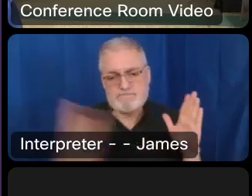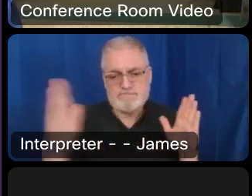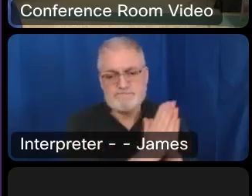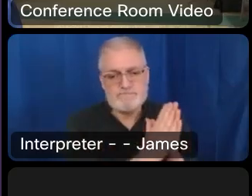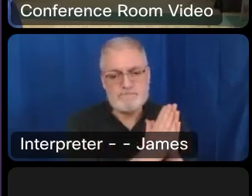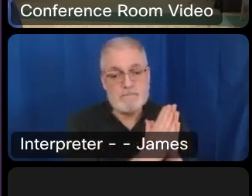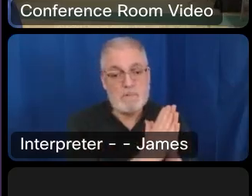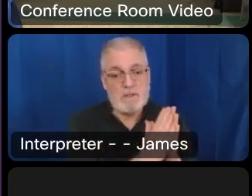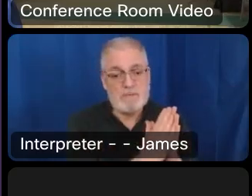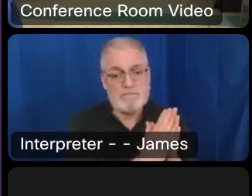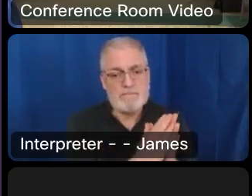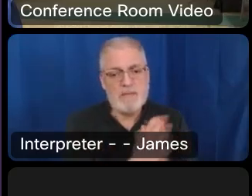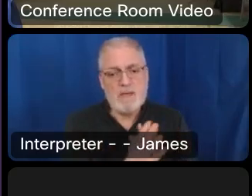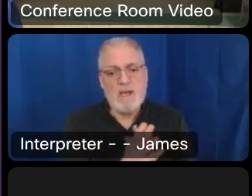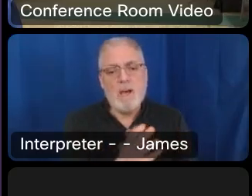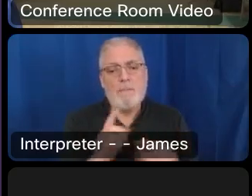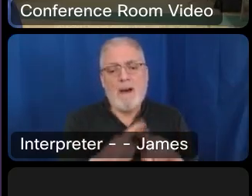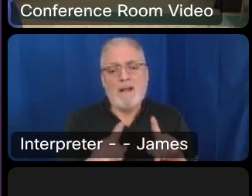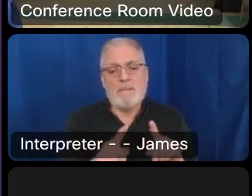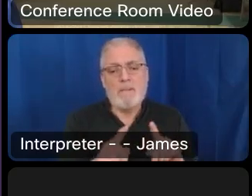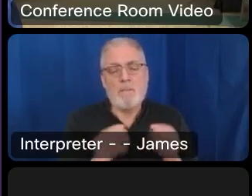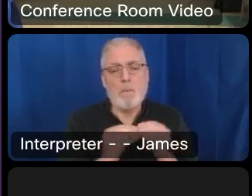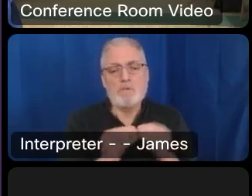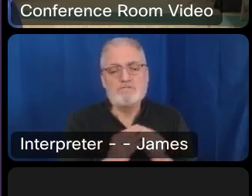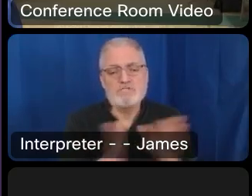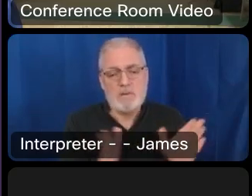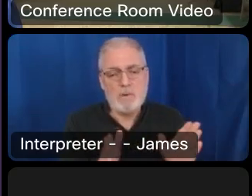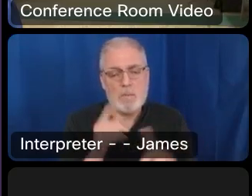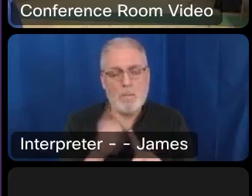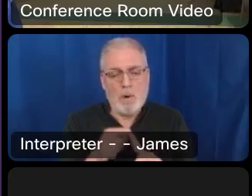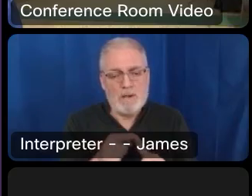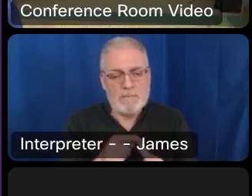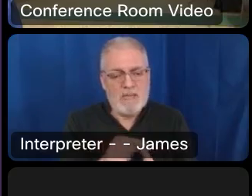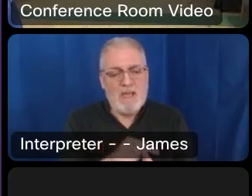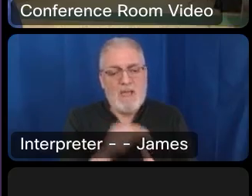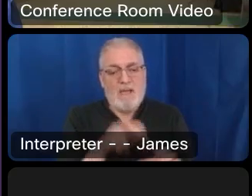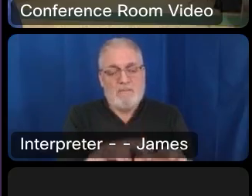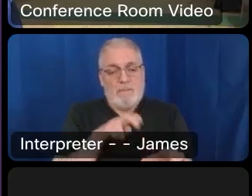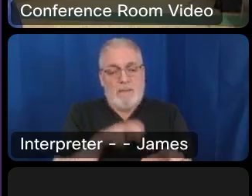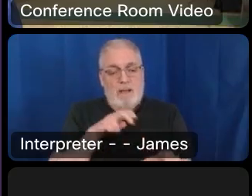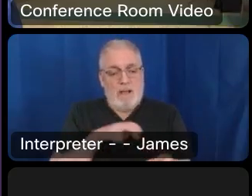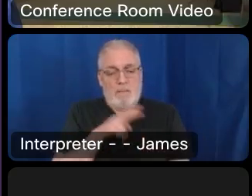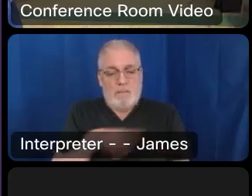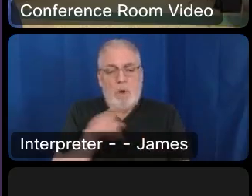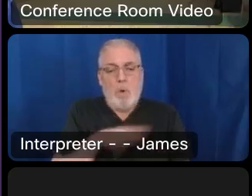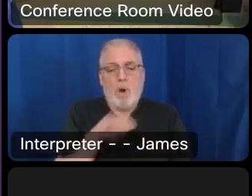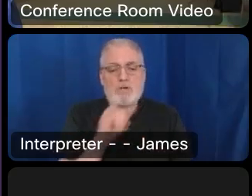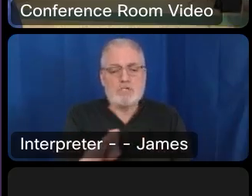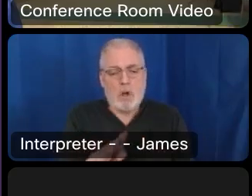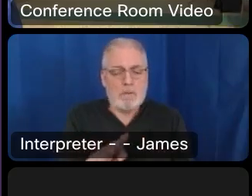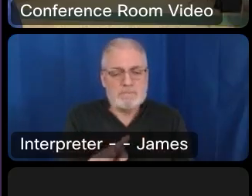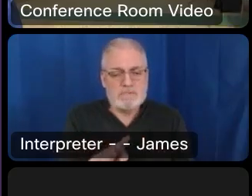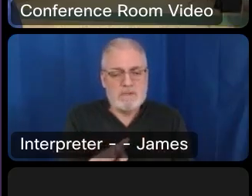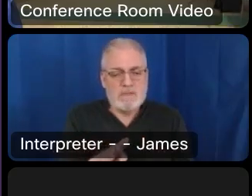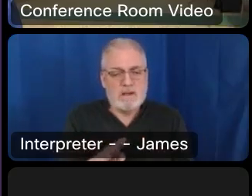state's generally lacking with, with appropriate training, appropriate coaching, appropriate support.